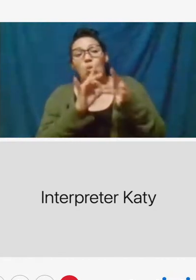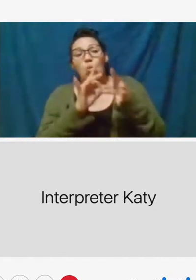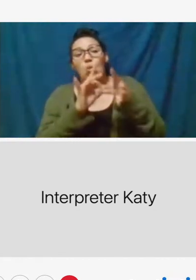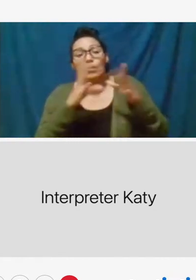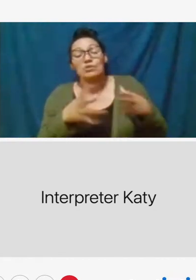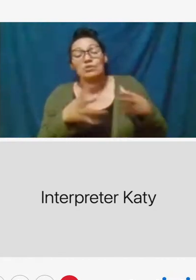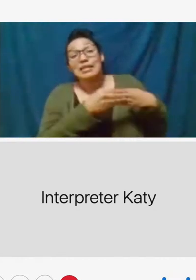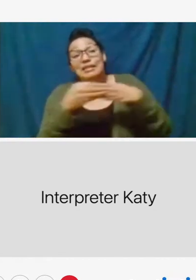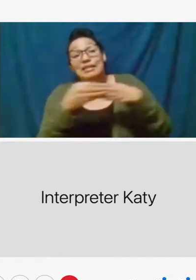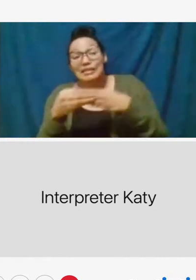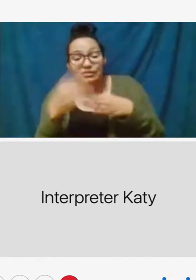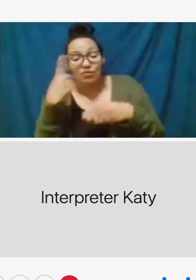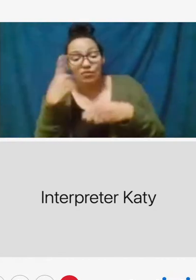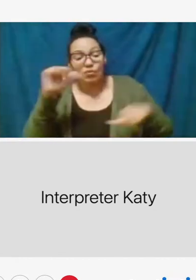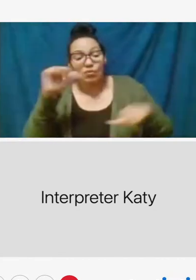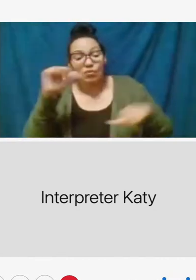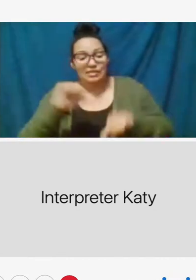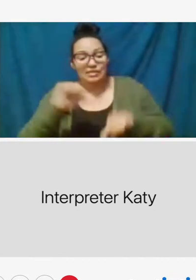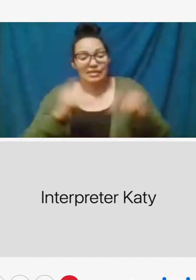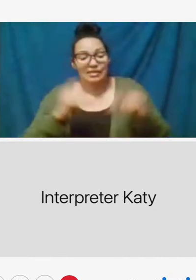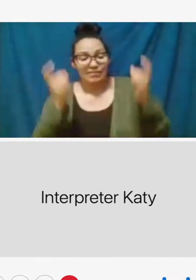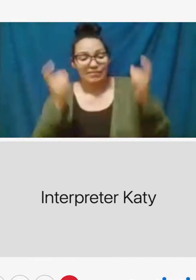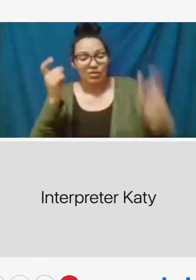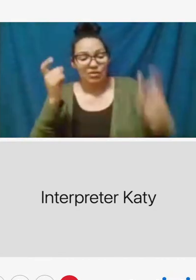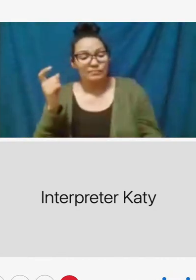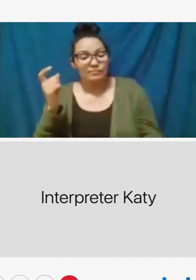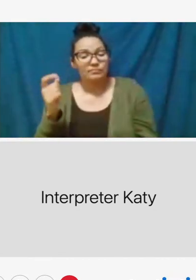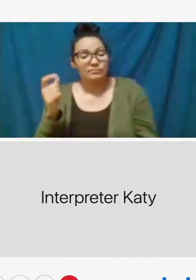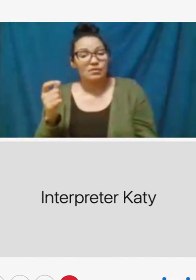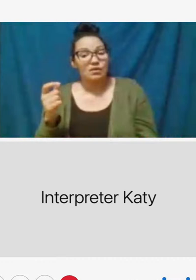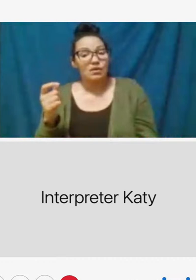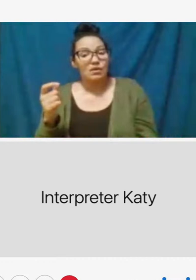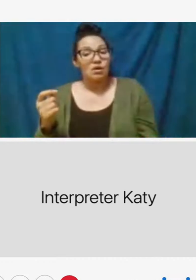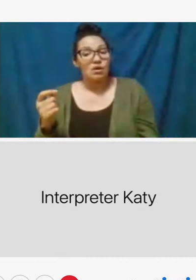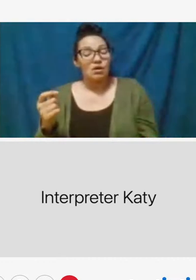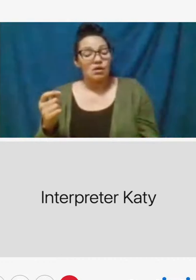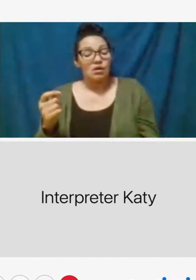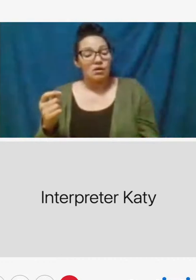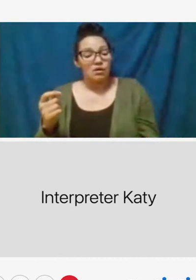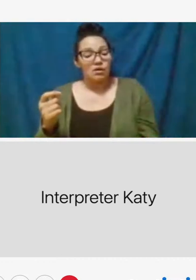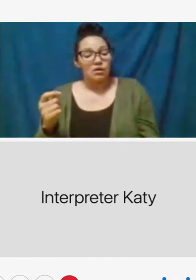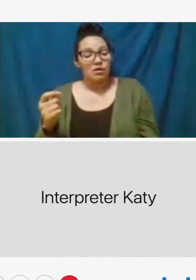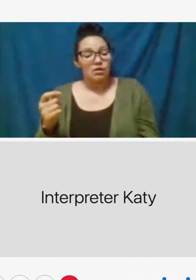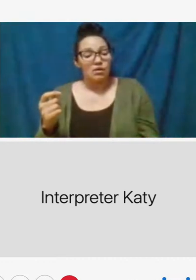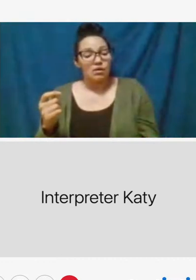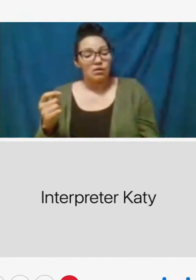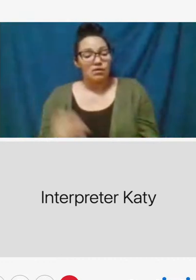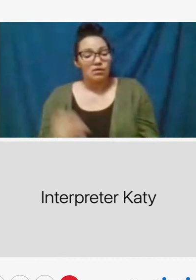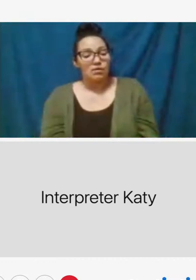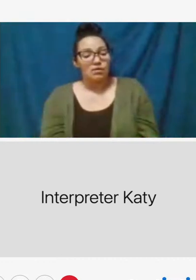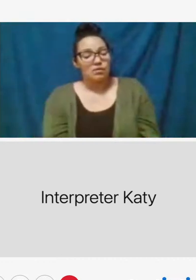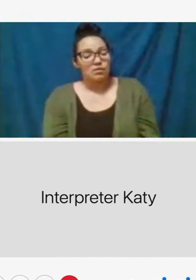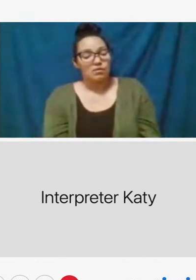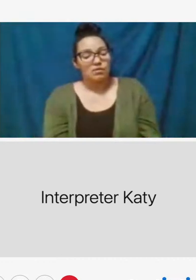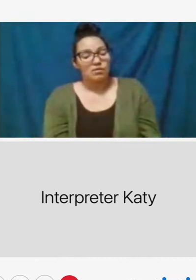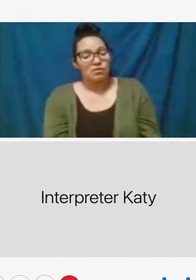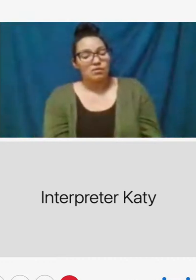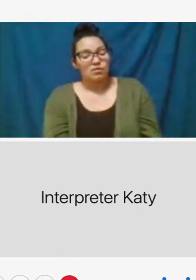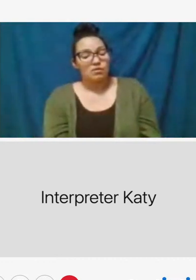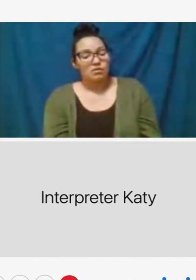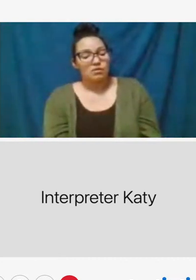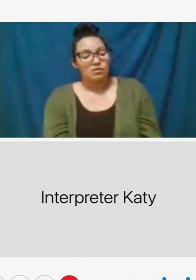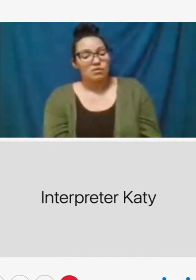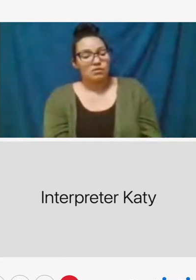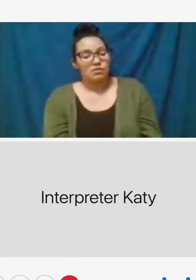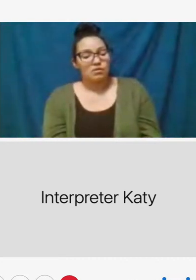fair uh we have a lot of coordinators one at each site but I really and and I thankk them at the last meeting but I want to thank